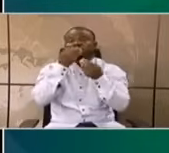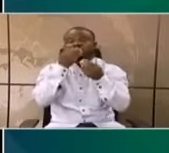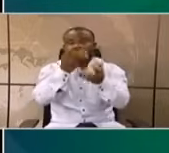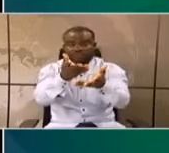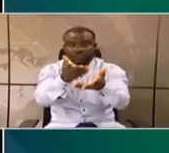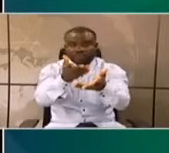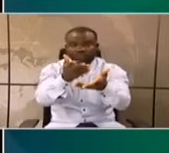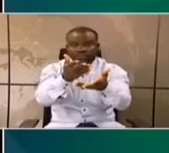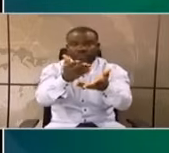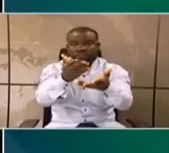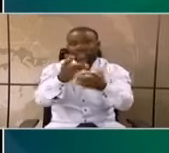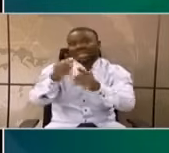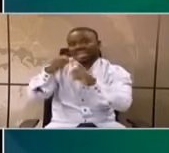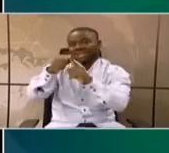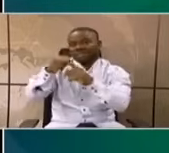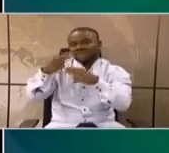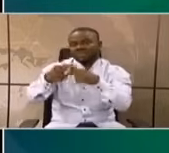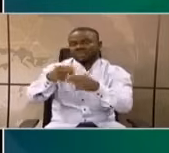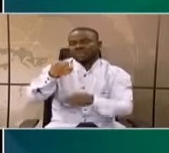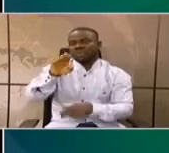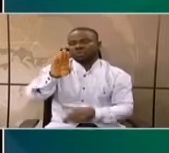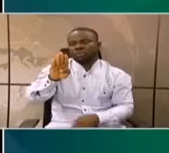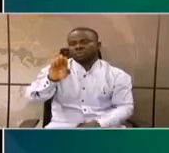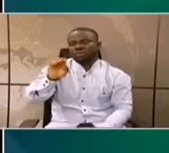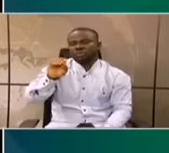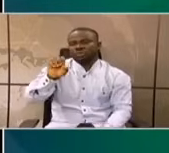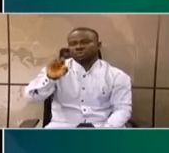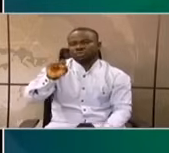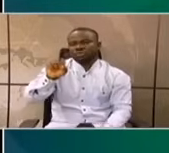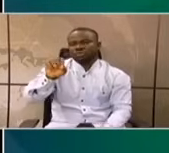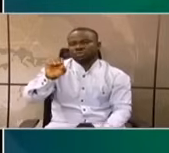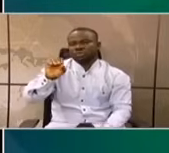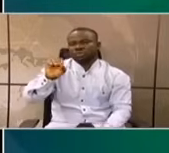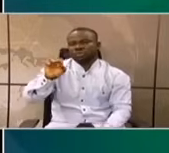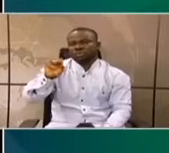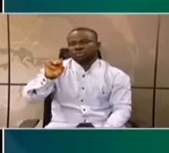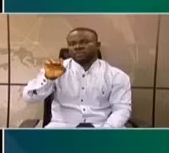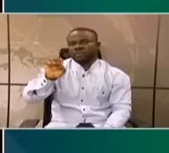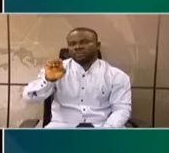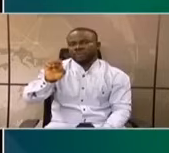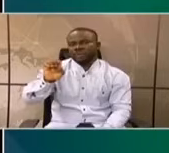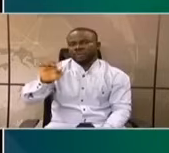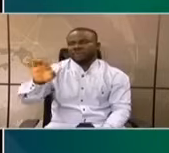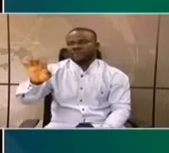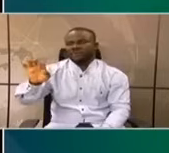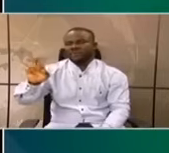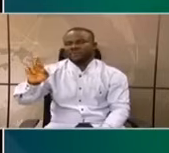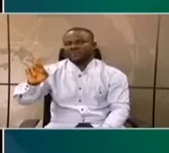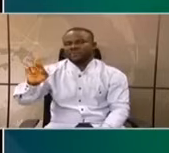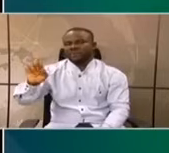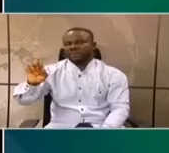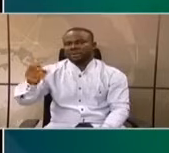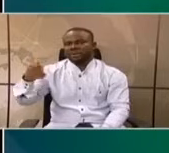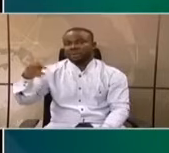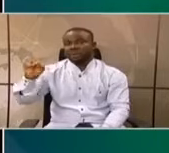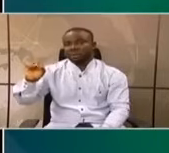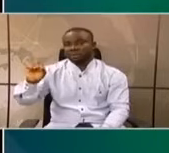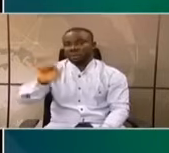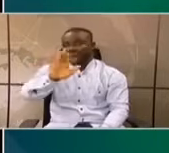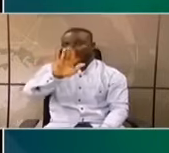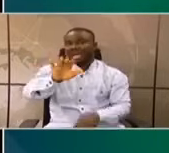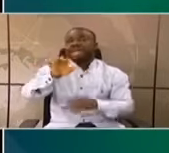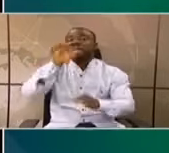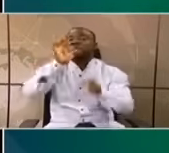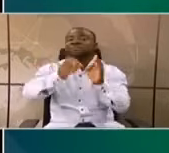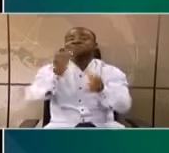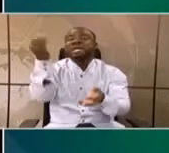whole Bosome Frahu constituency. Would the body? Body kwani ye kakra. Would the banche? Would